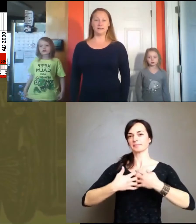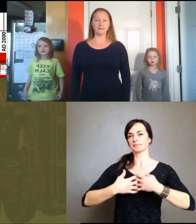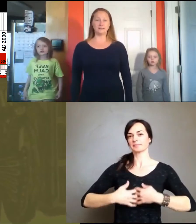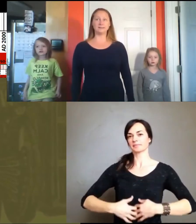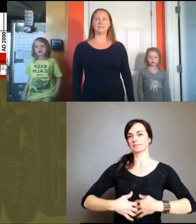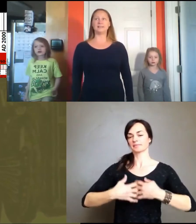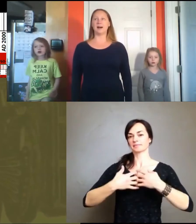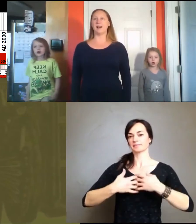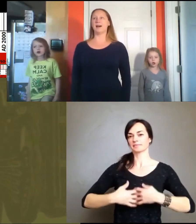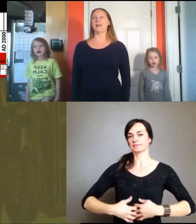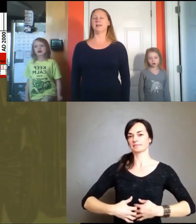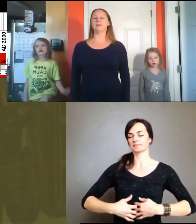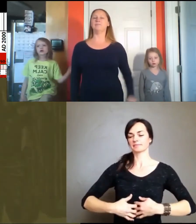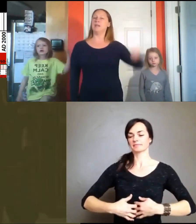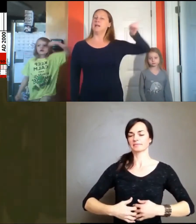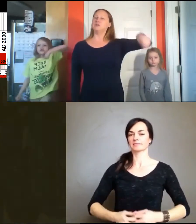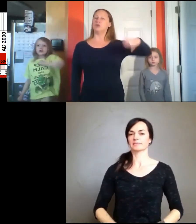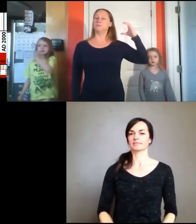circa